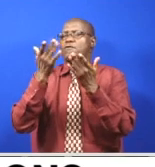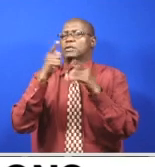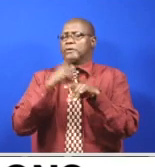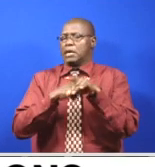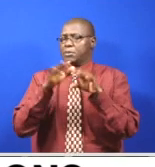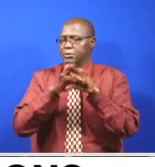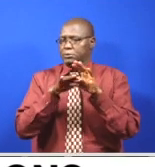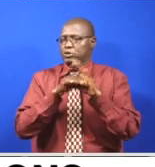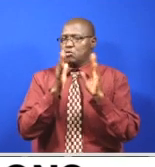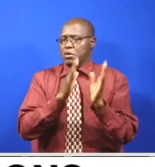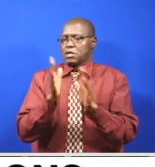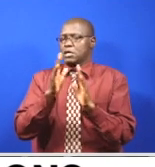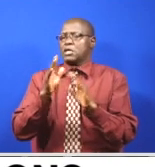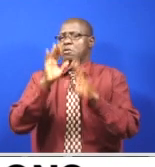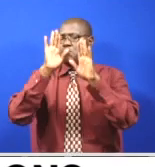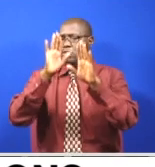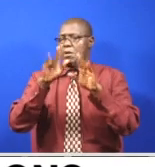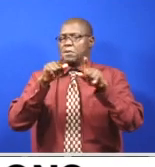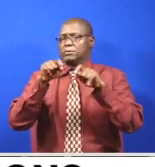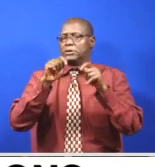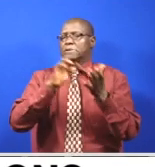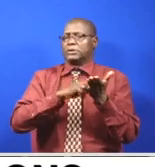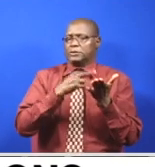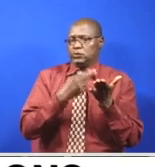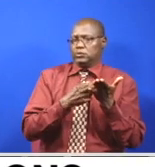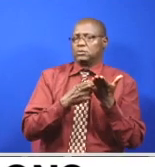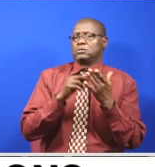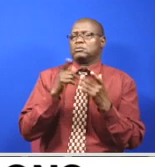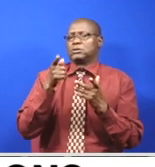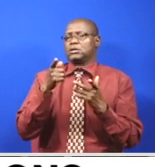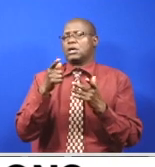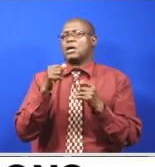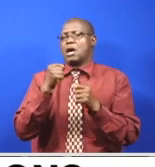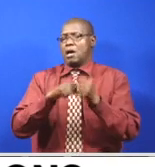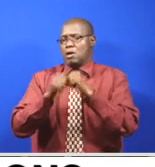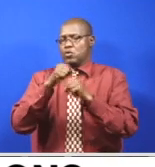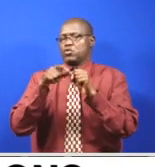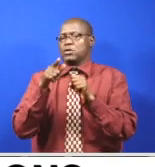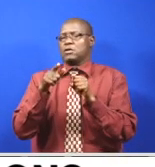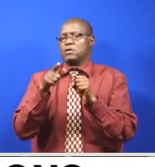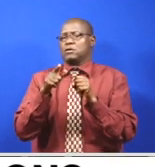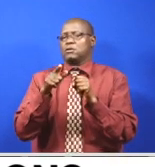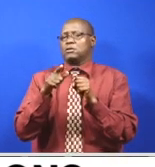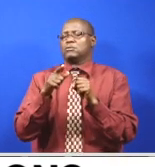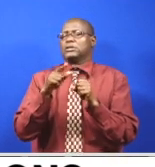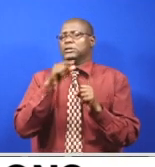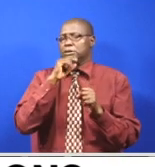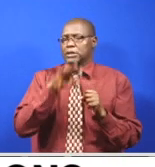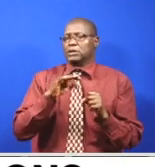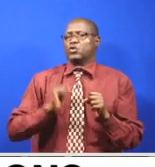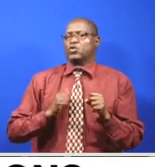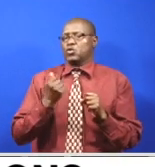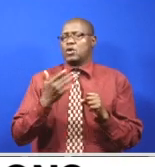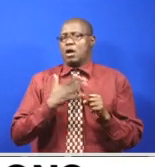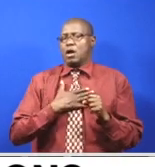planning and prudent management of resources is undertaken by sons and daughters of